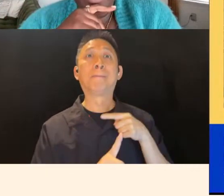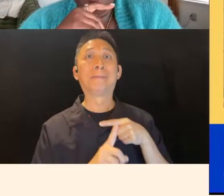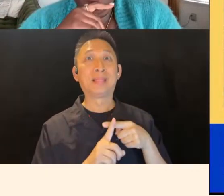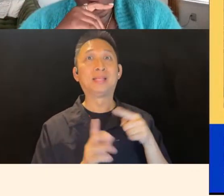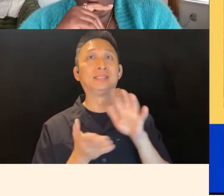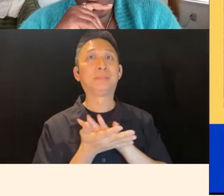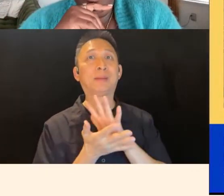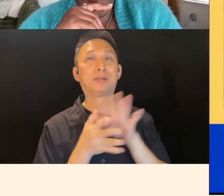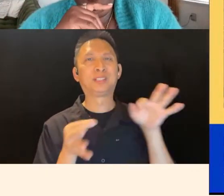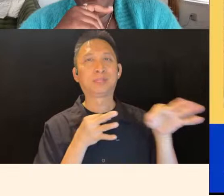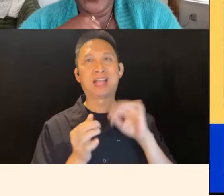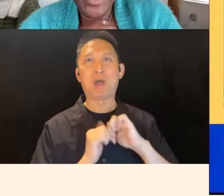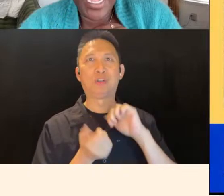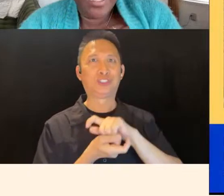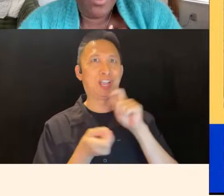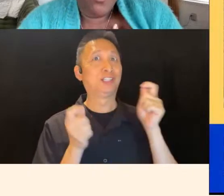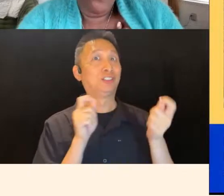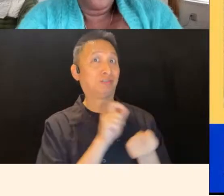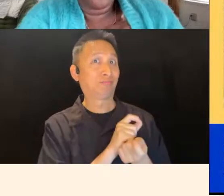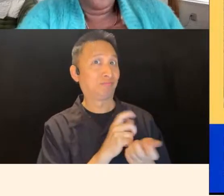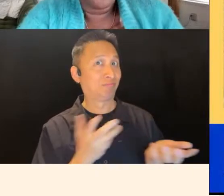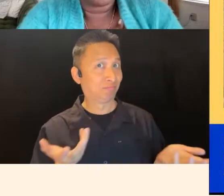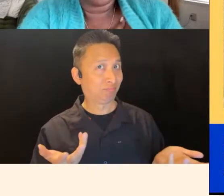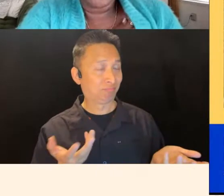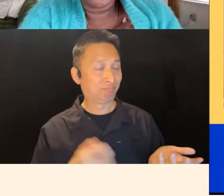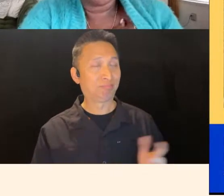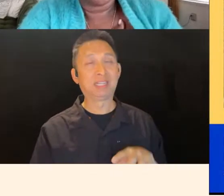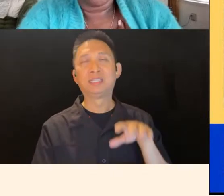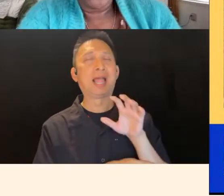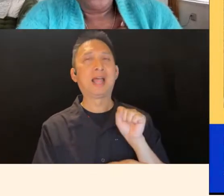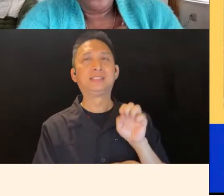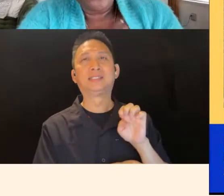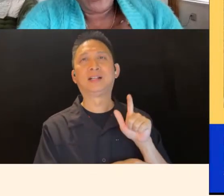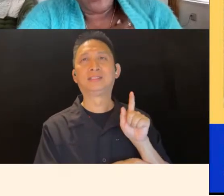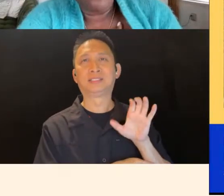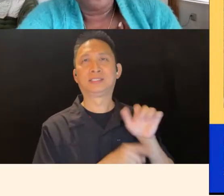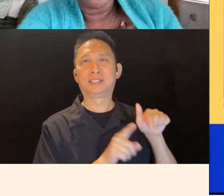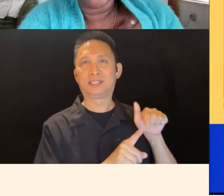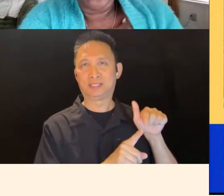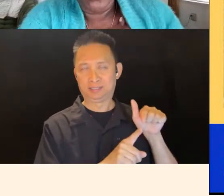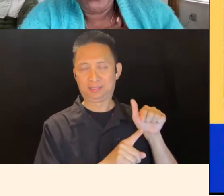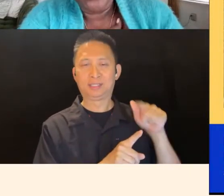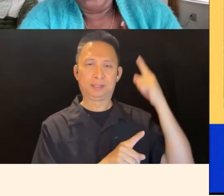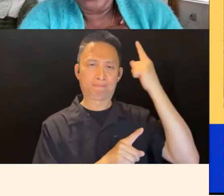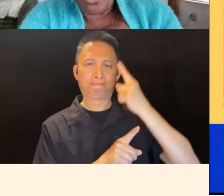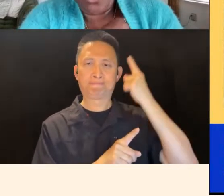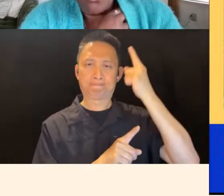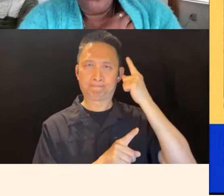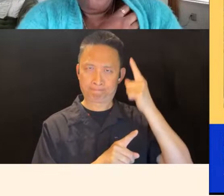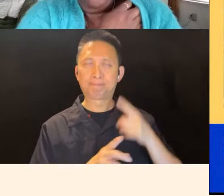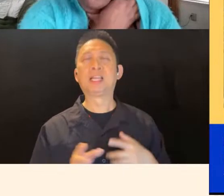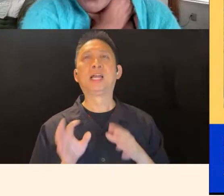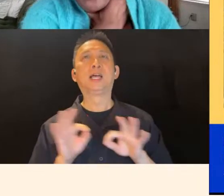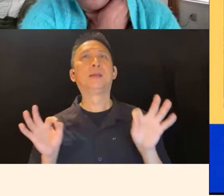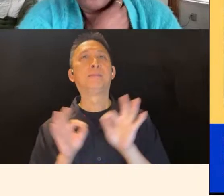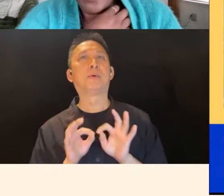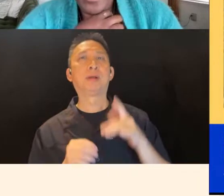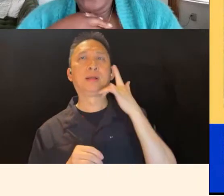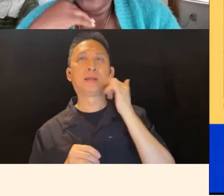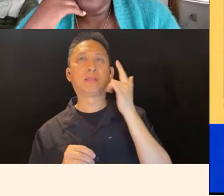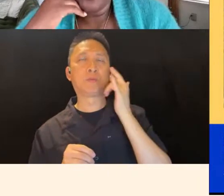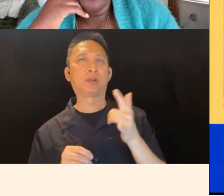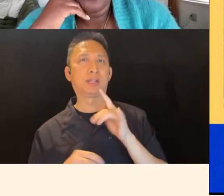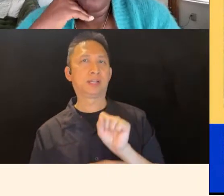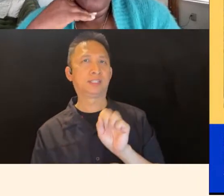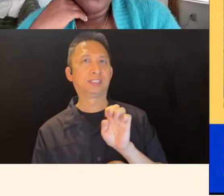Sustainable Economies Law Center did was work to change a critical California securities law where